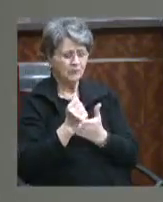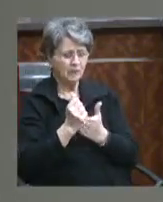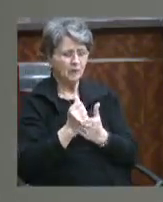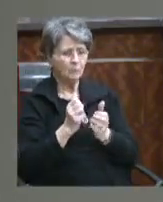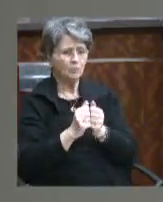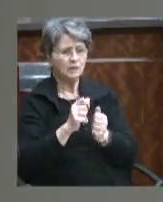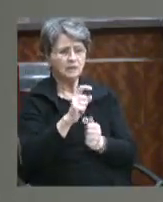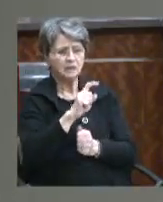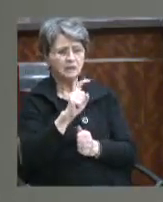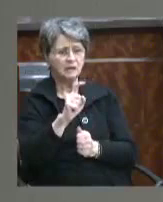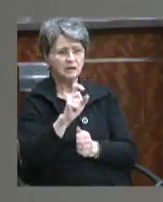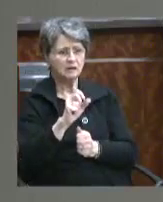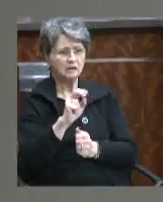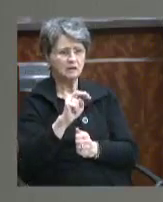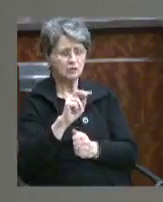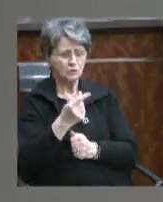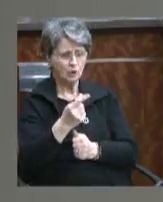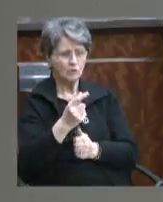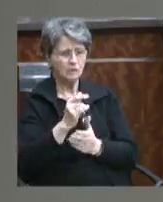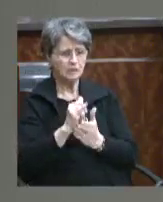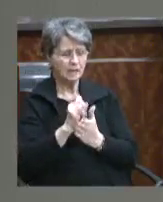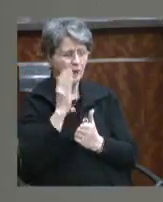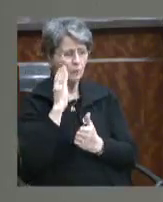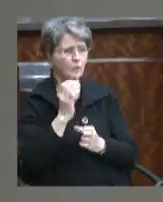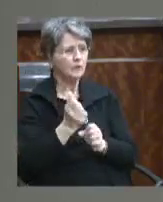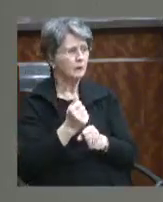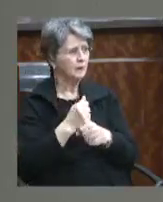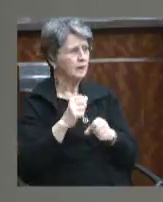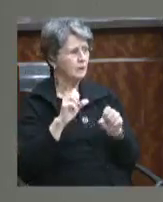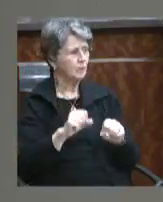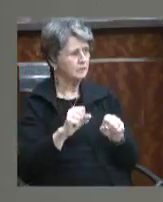will help us to be more,